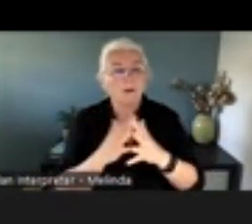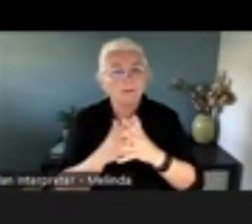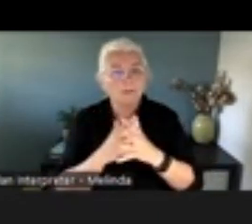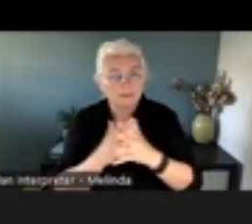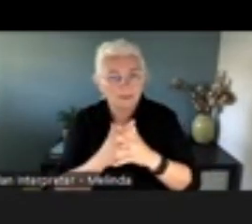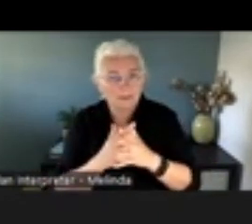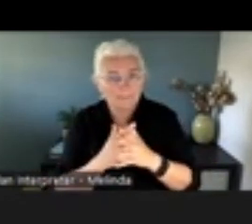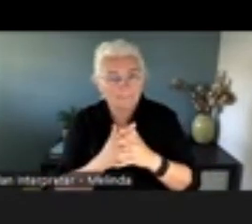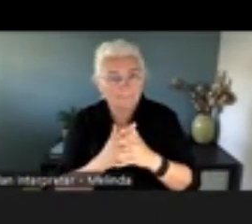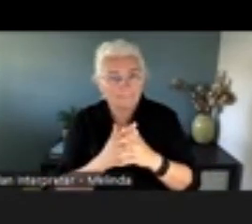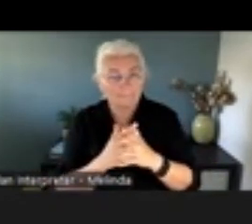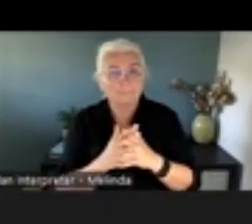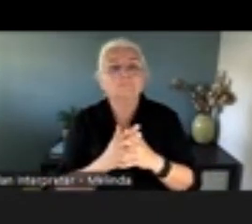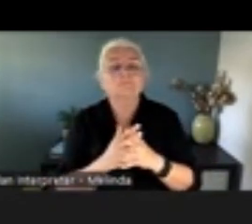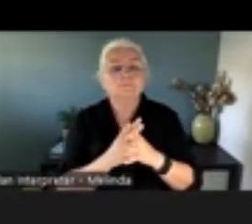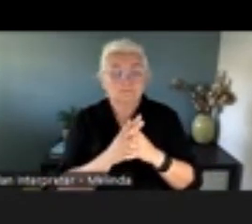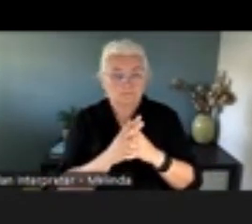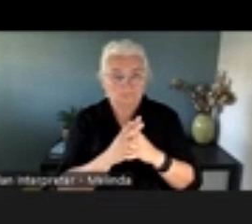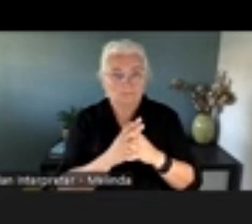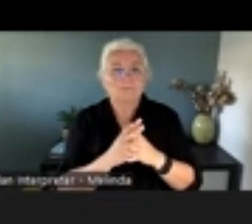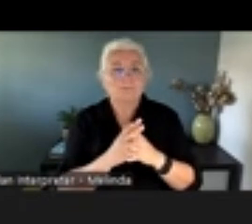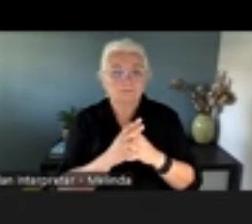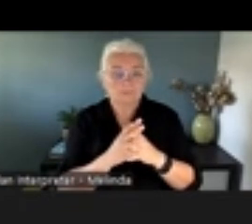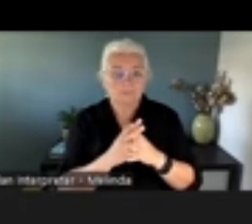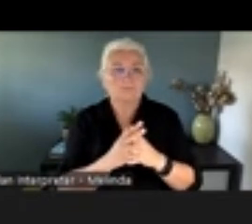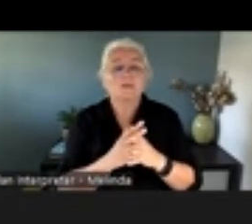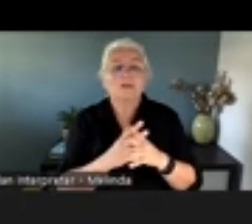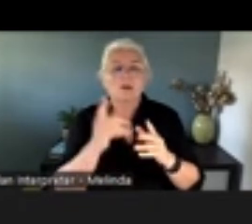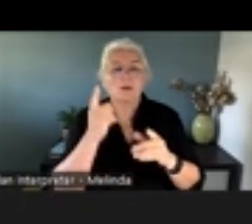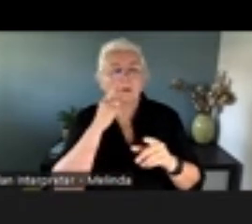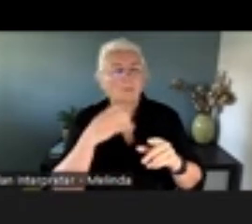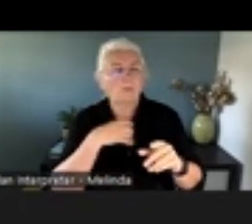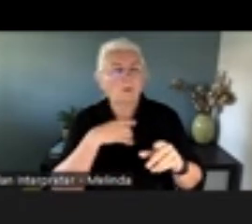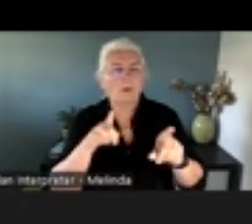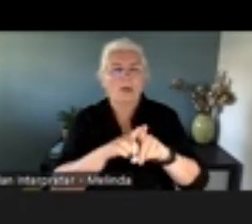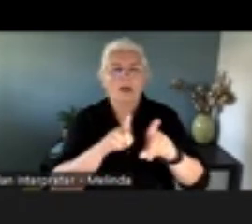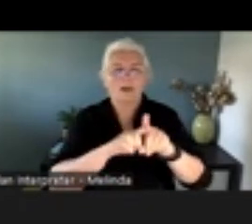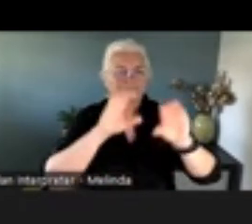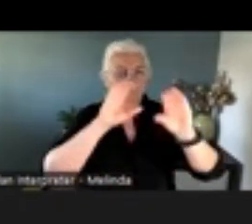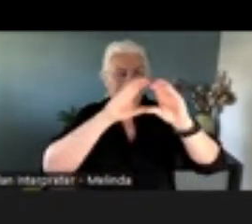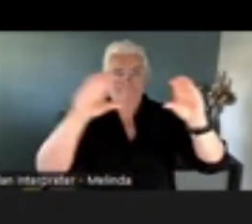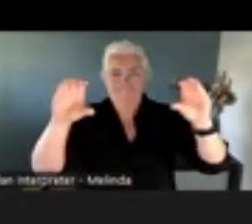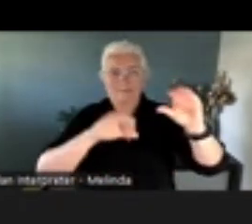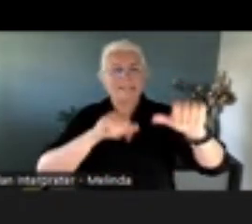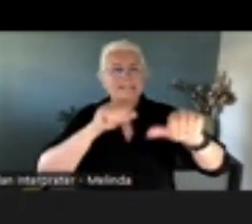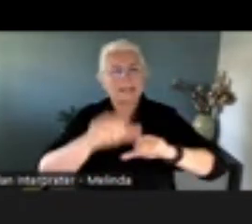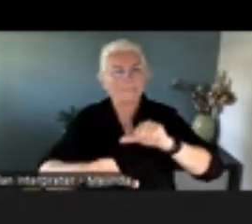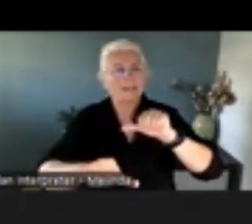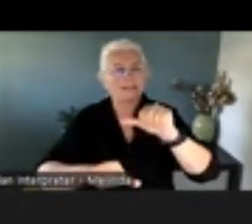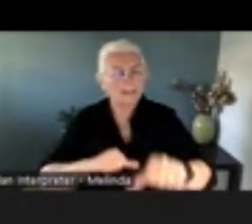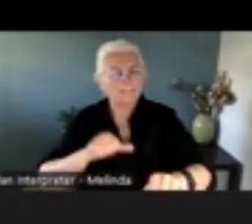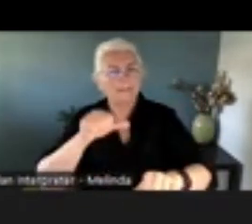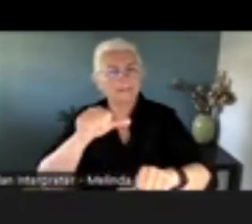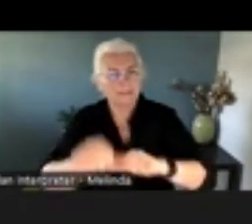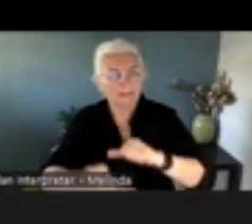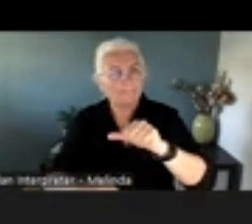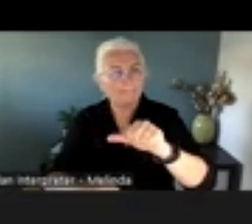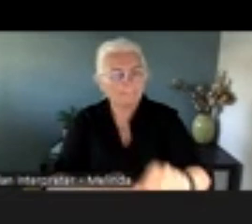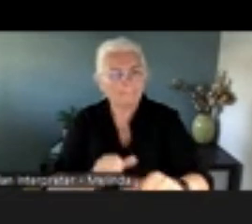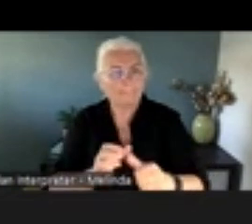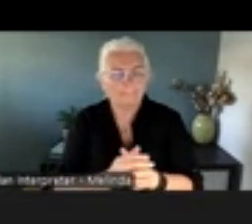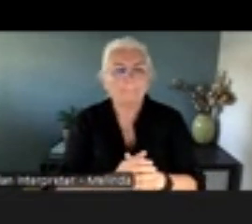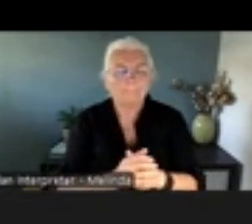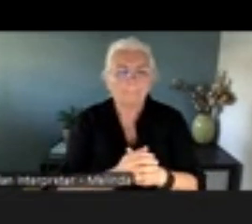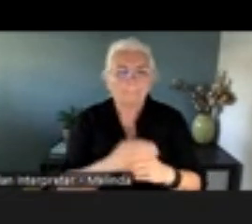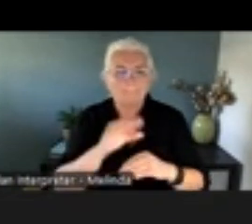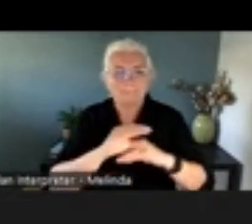broader national guidelines document, which it looks more like a traditional step-by-step. So they're just built sort of on top